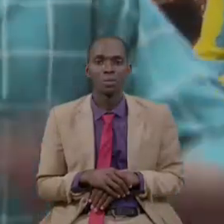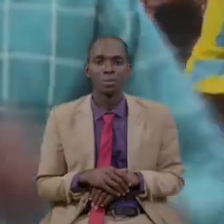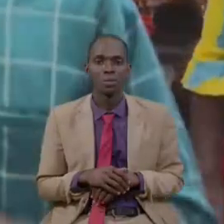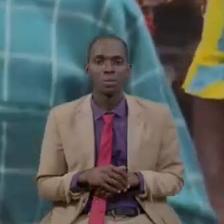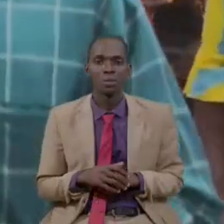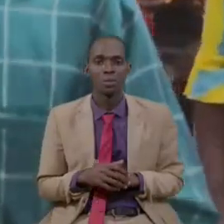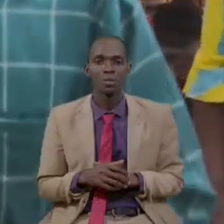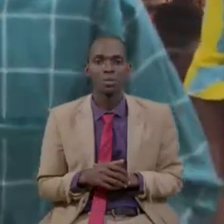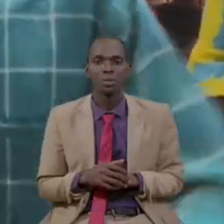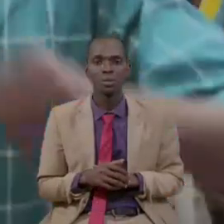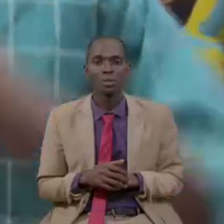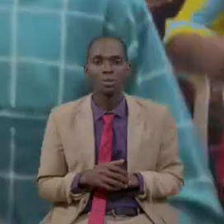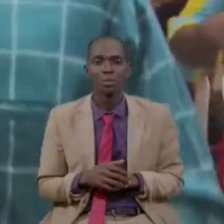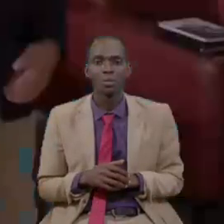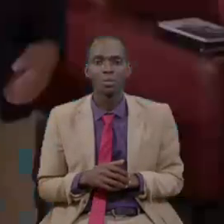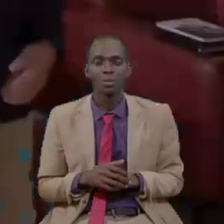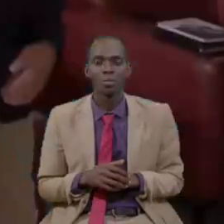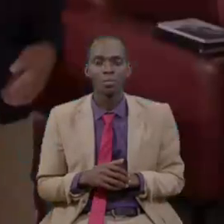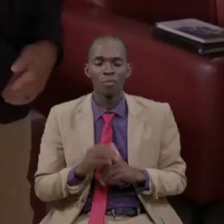On true fellowship.